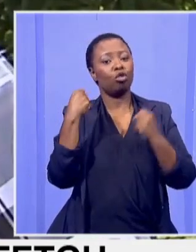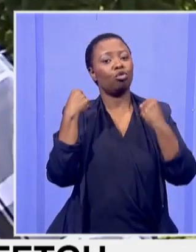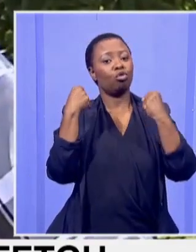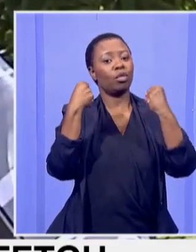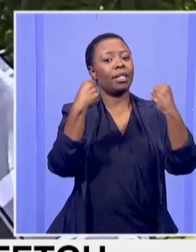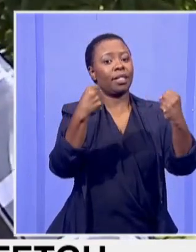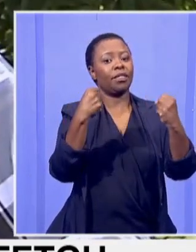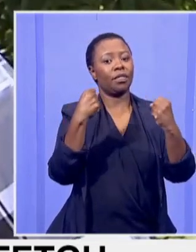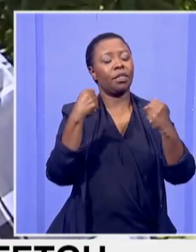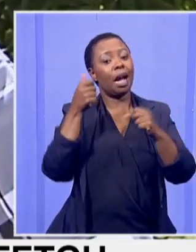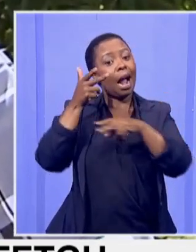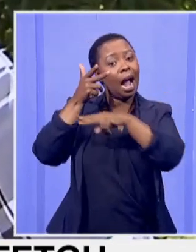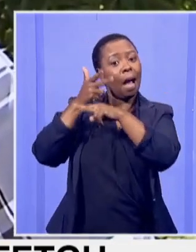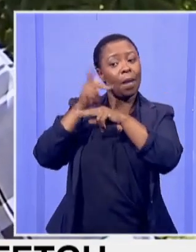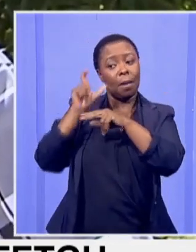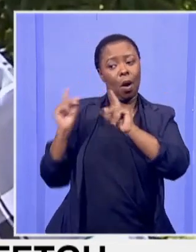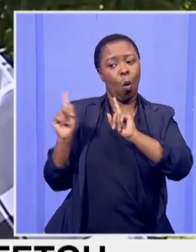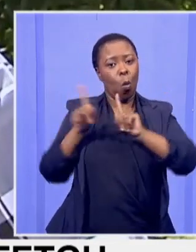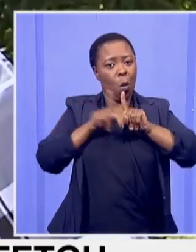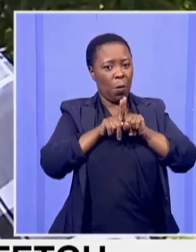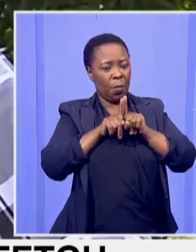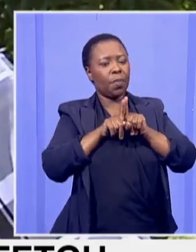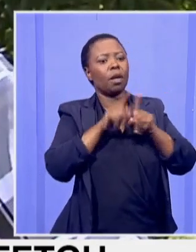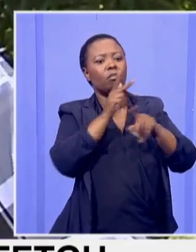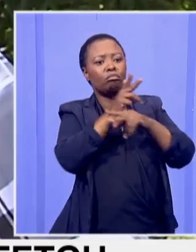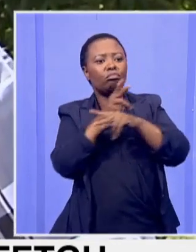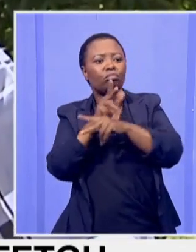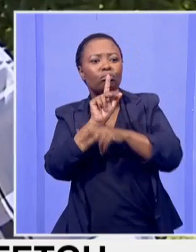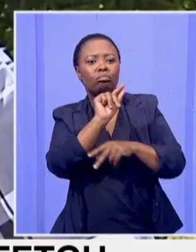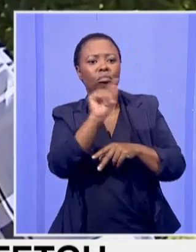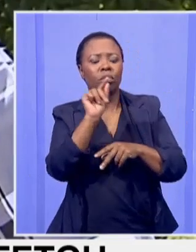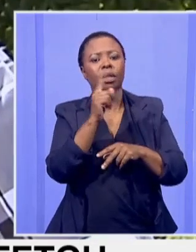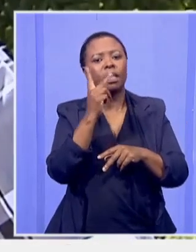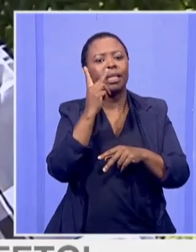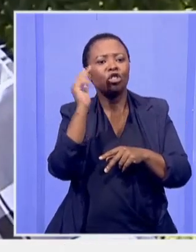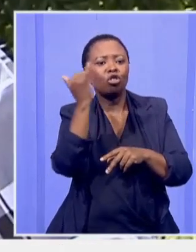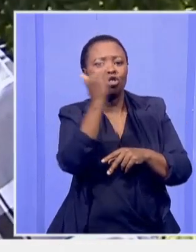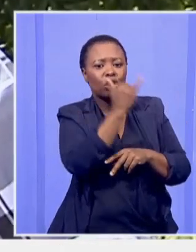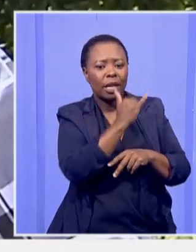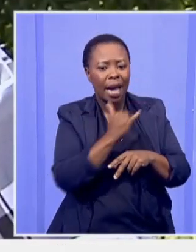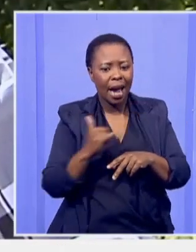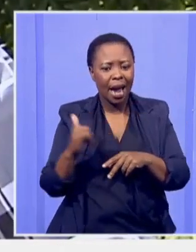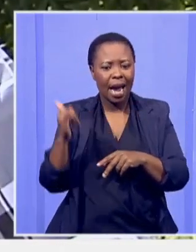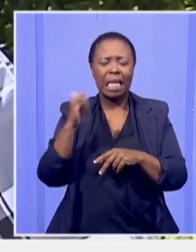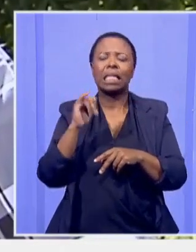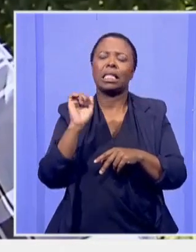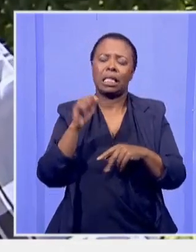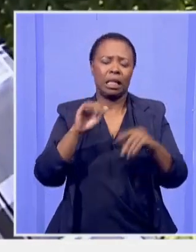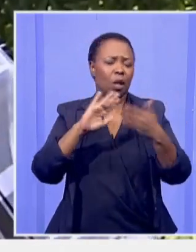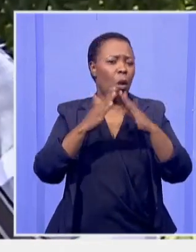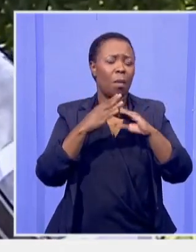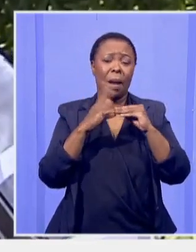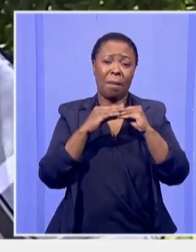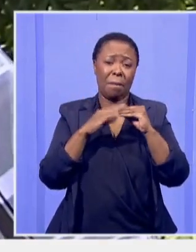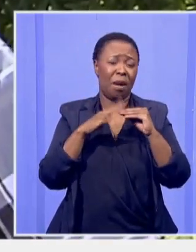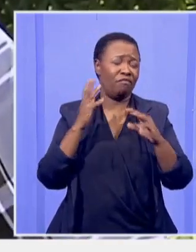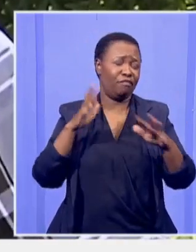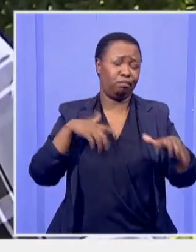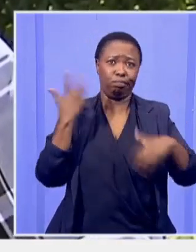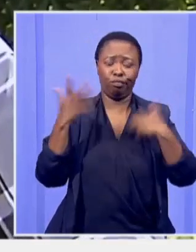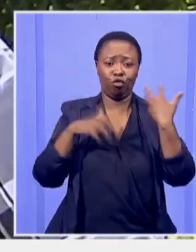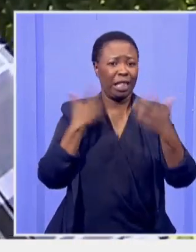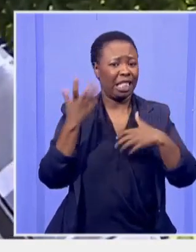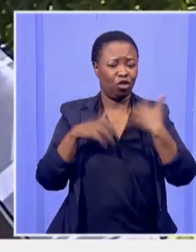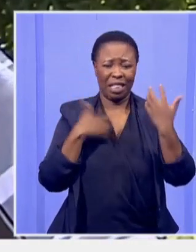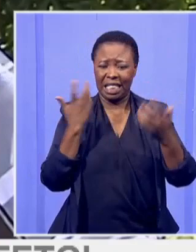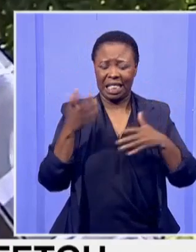Lereko Motseko, trying to check the situation around here. Obviously, residents are so frustrated, but we came to the family to see